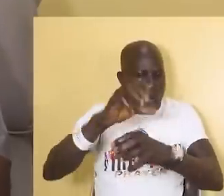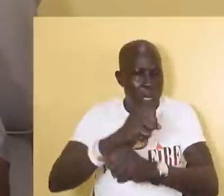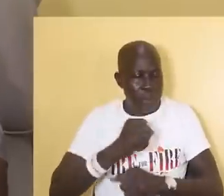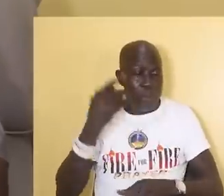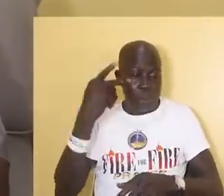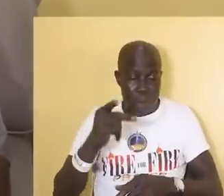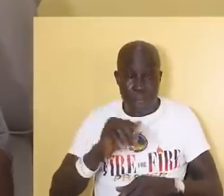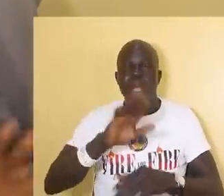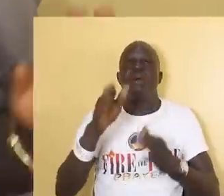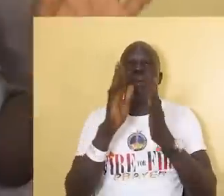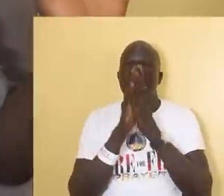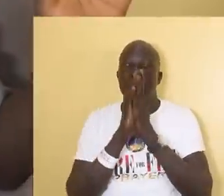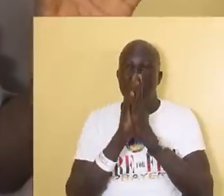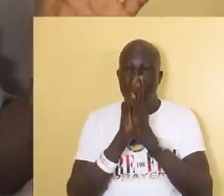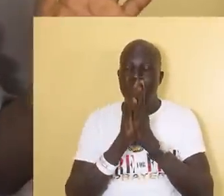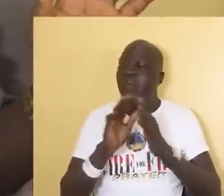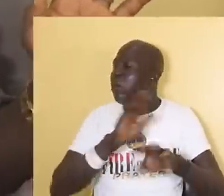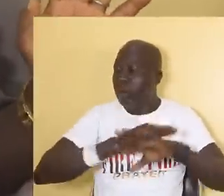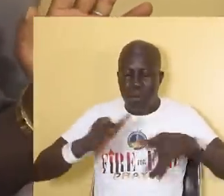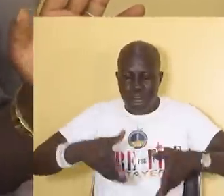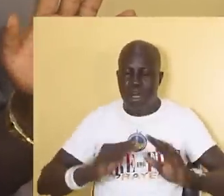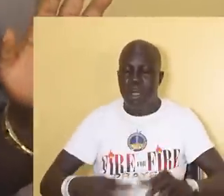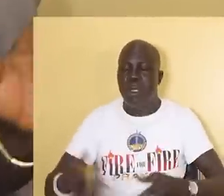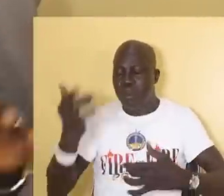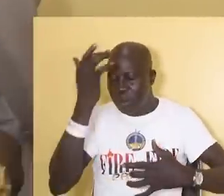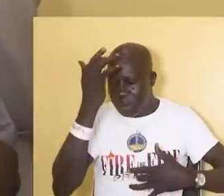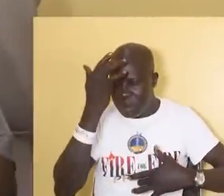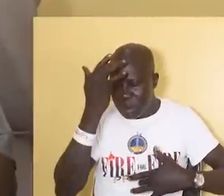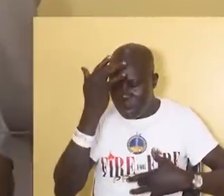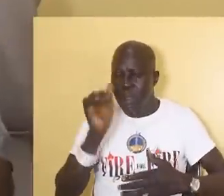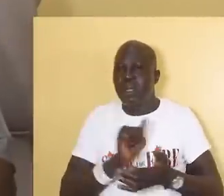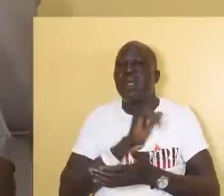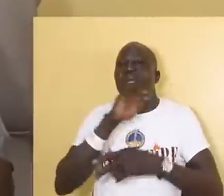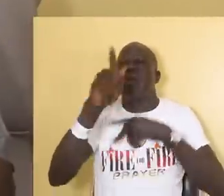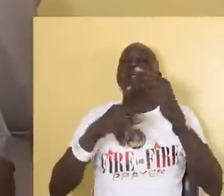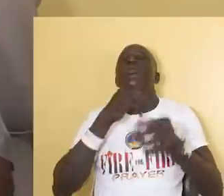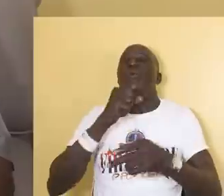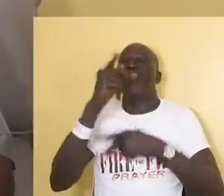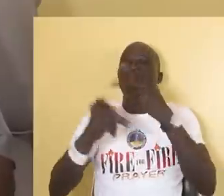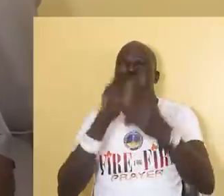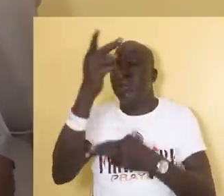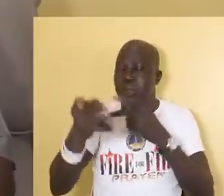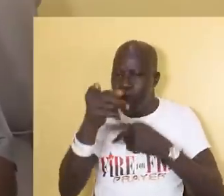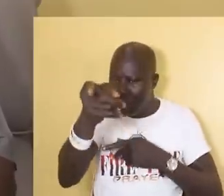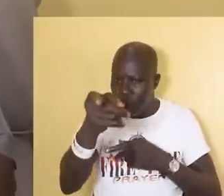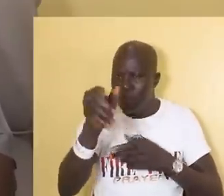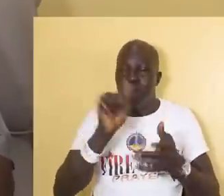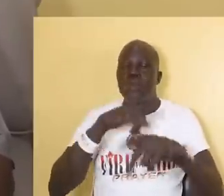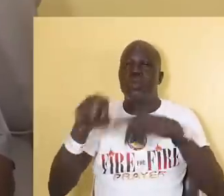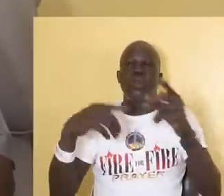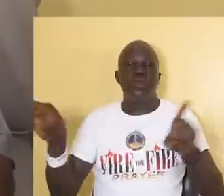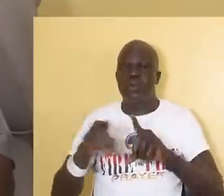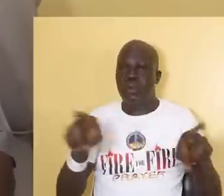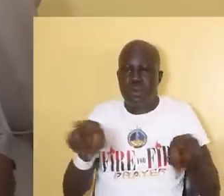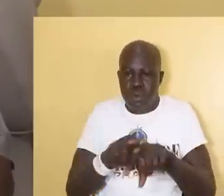ma gbadura and be praying won yen fa isan lo ba don't let me force it awon agba ti be o the elders have visited you so ti lo se be go and